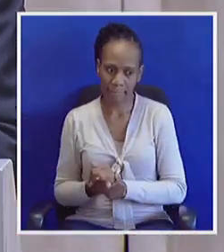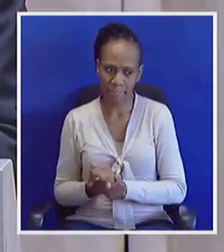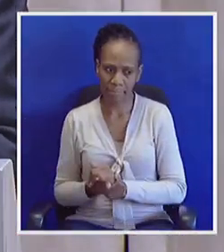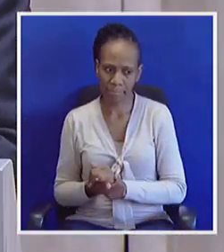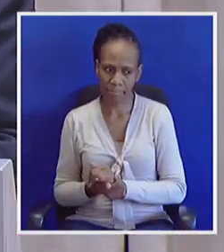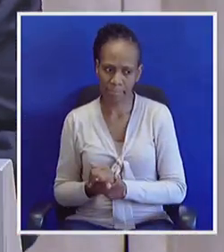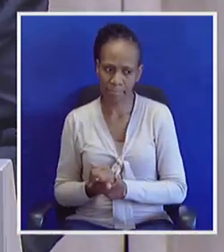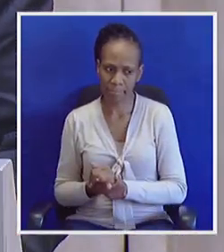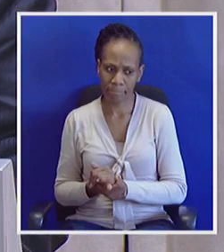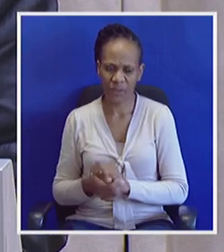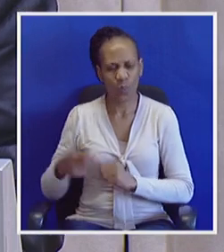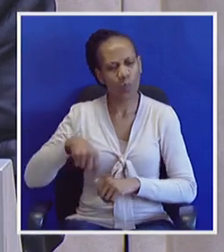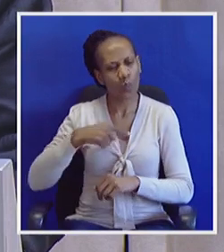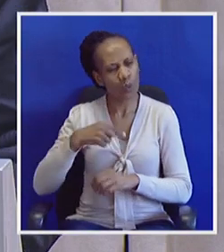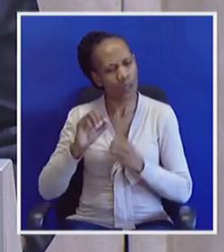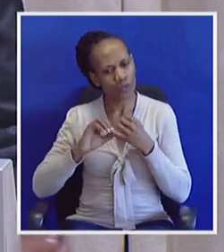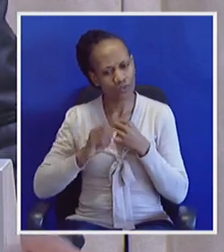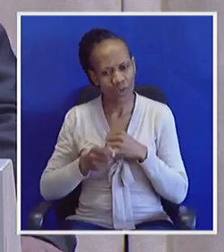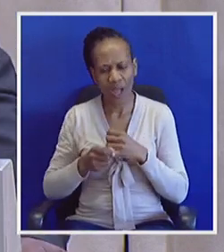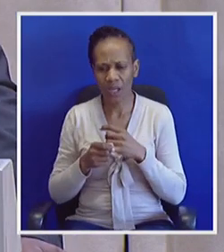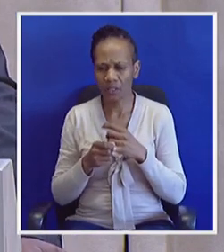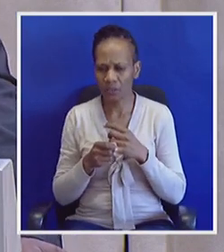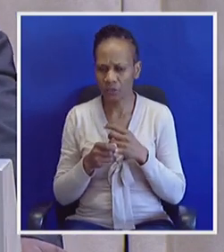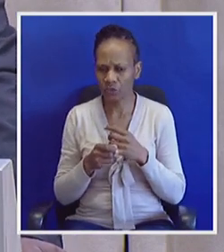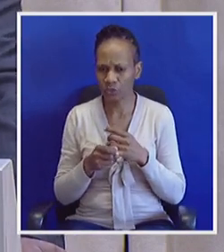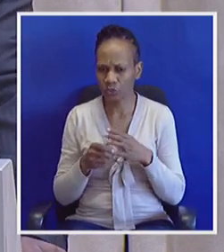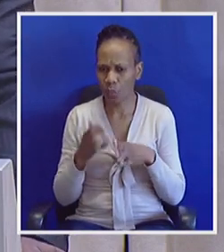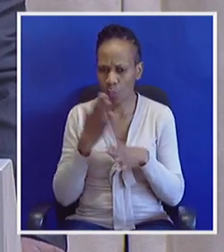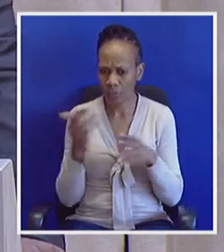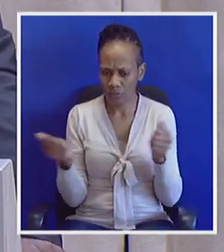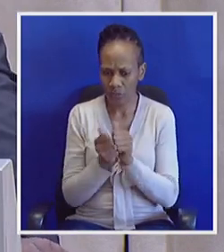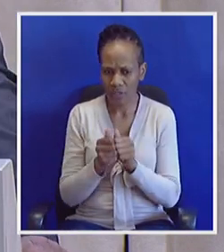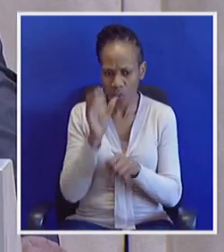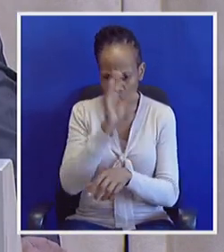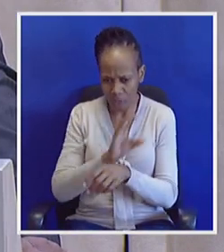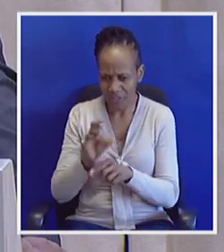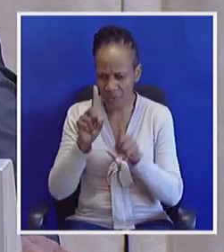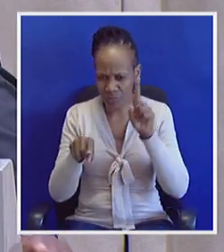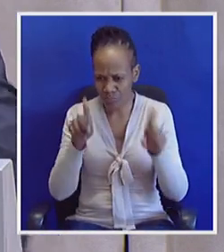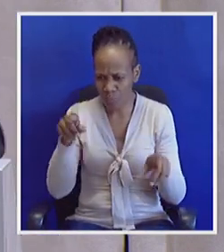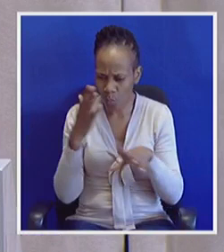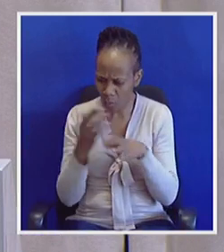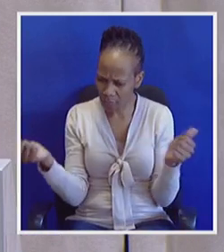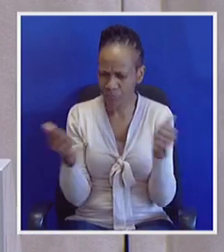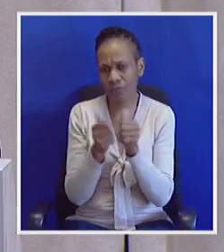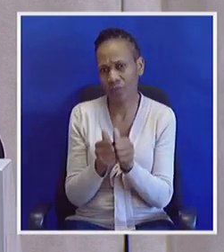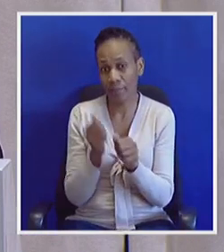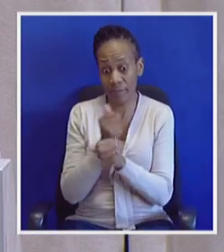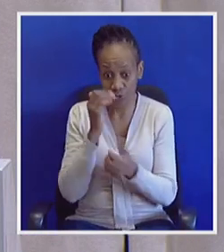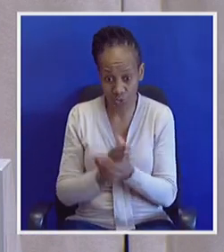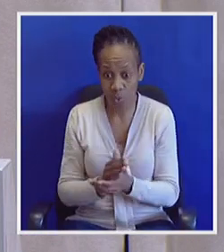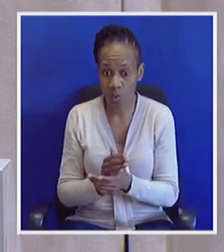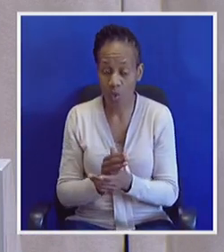get as many of our TVET colleges as possible to get into these